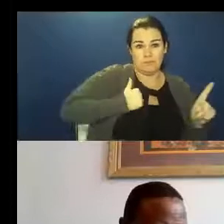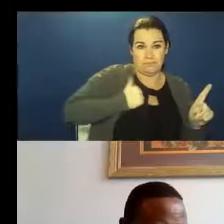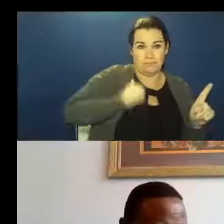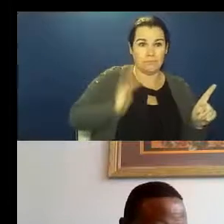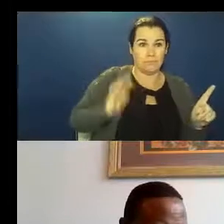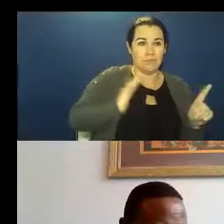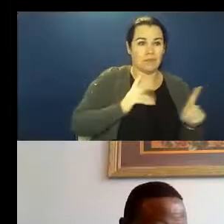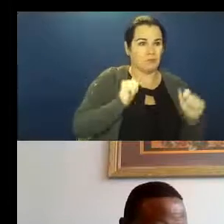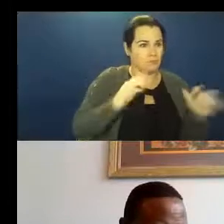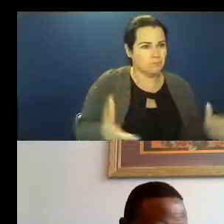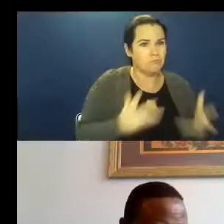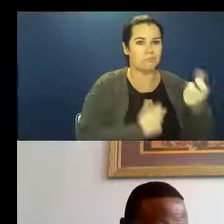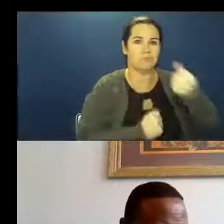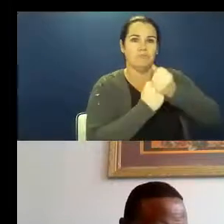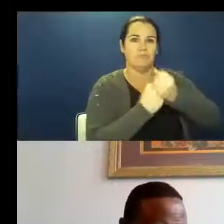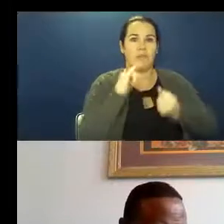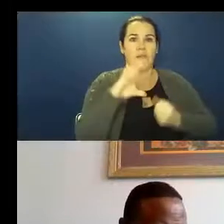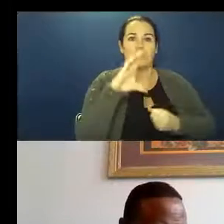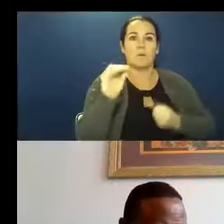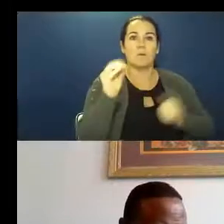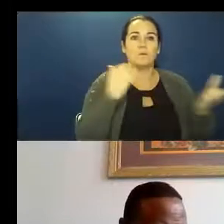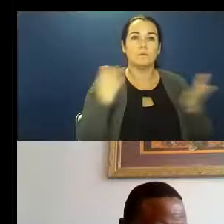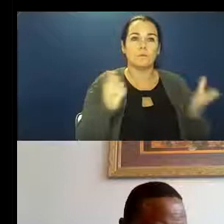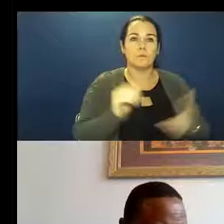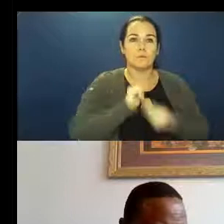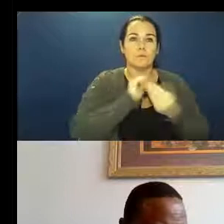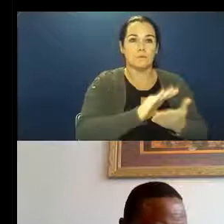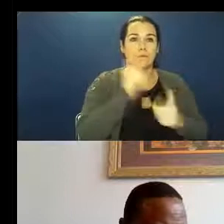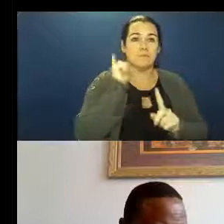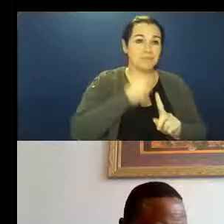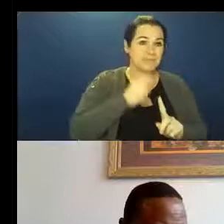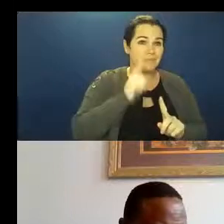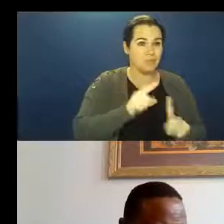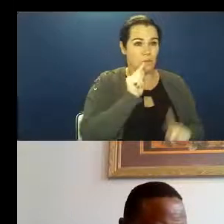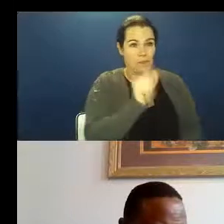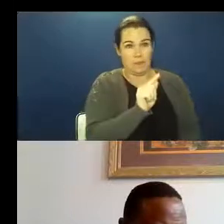the co-service practice model there with this particular